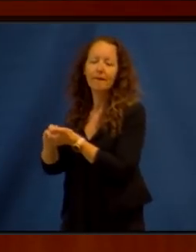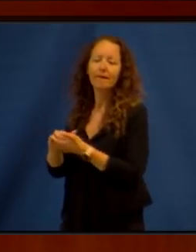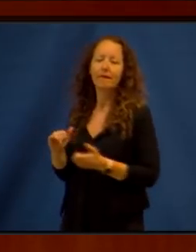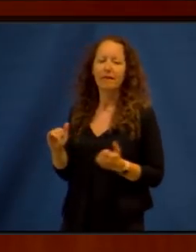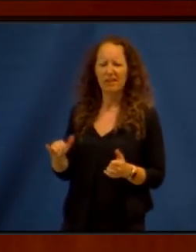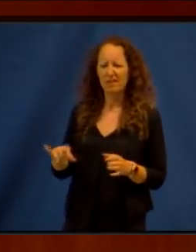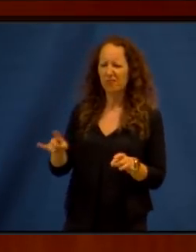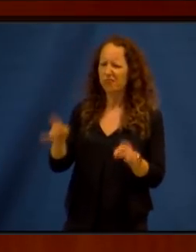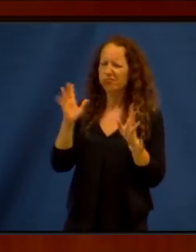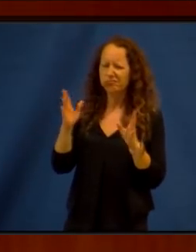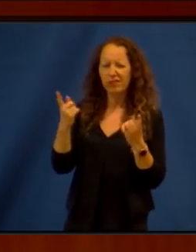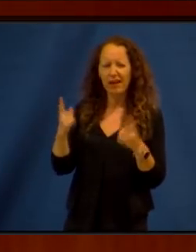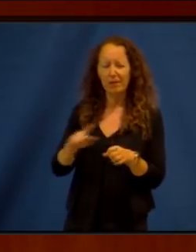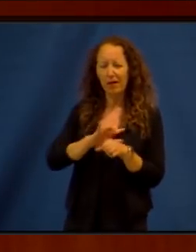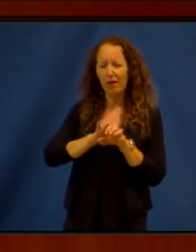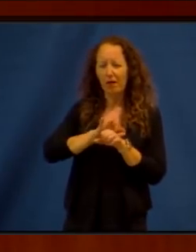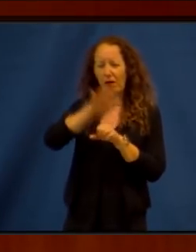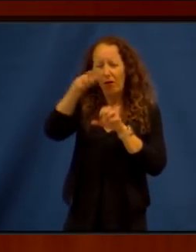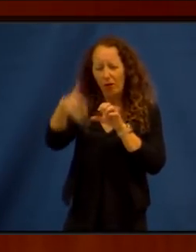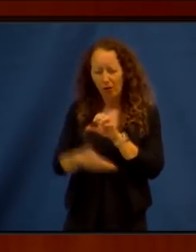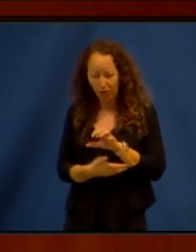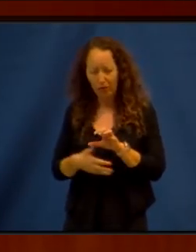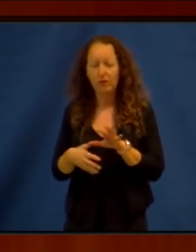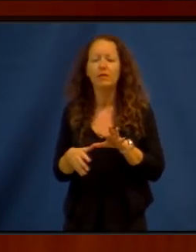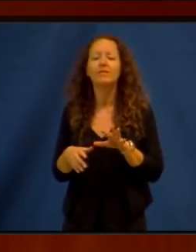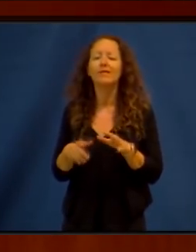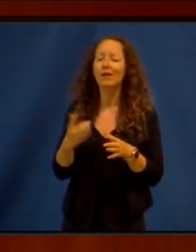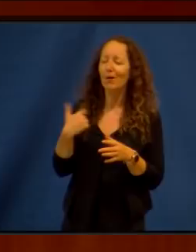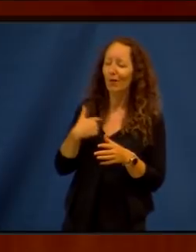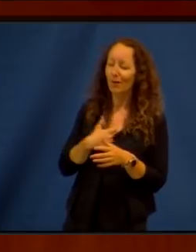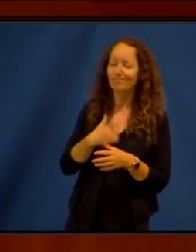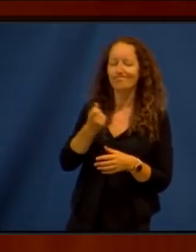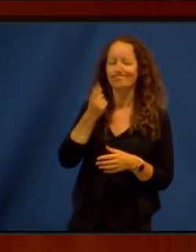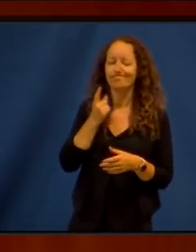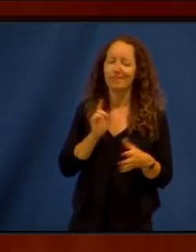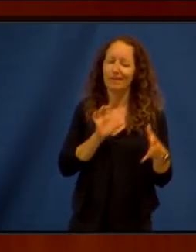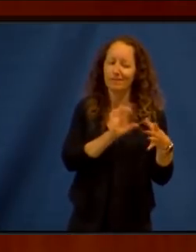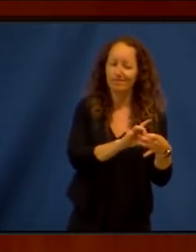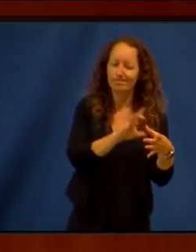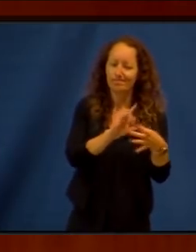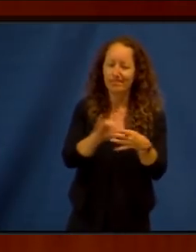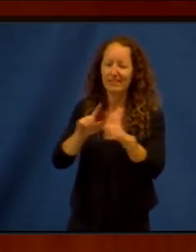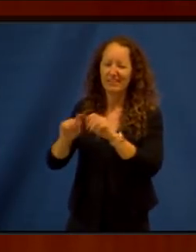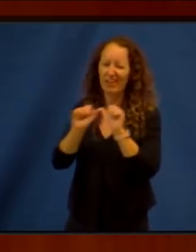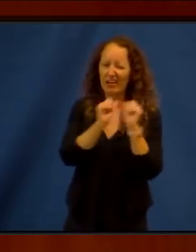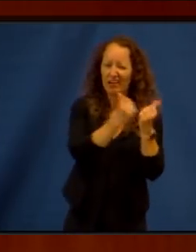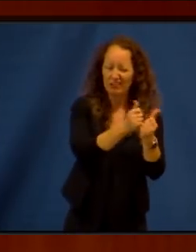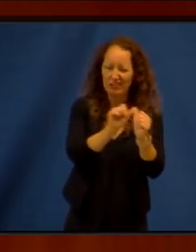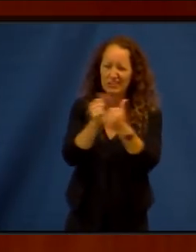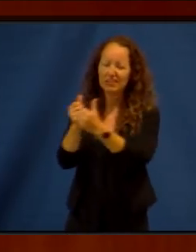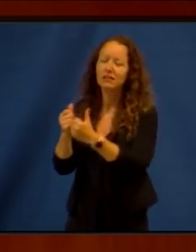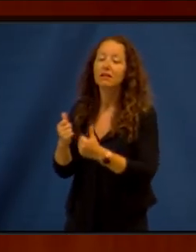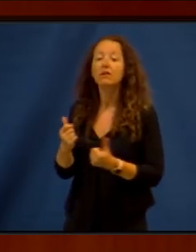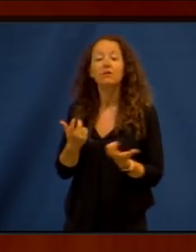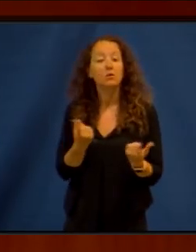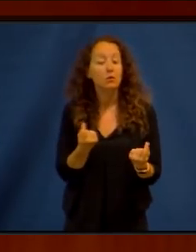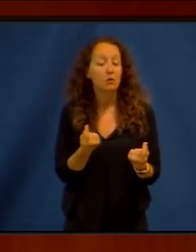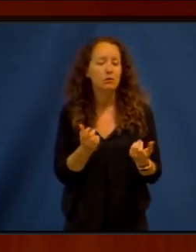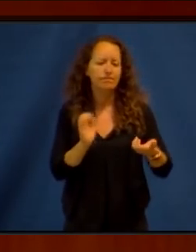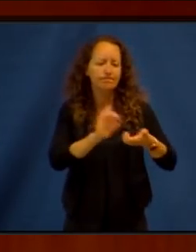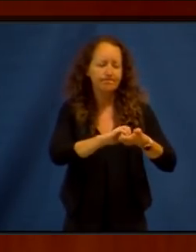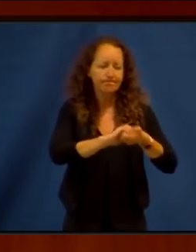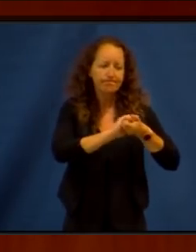bring some other resources with outside agencies. And we've been working directly with Indian Health Services and supporting of